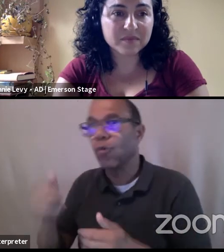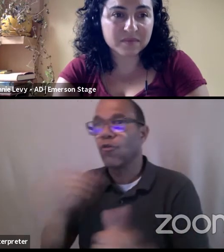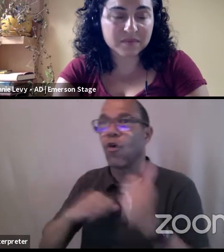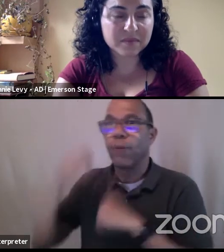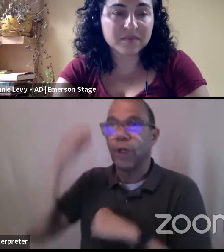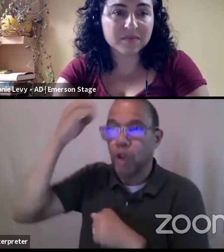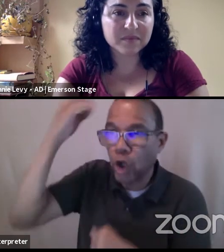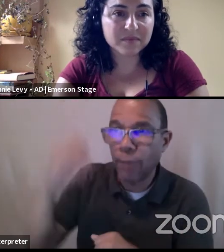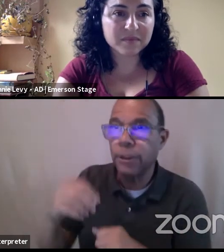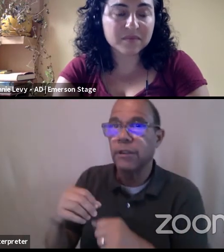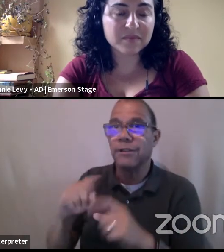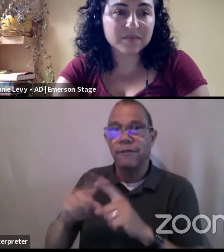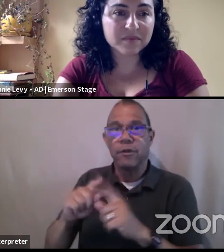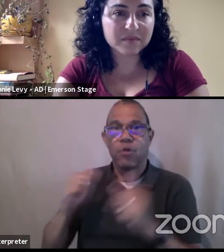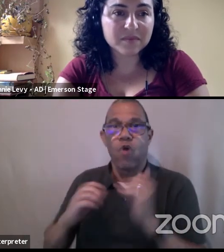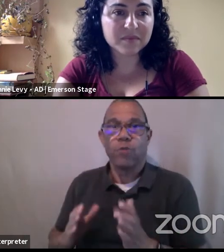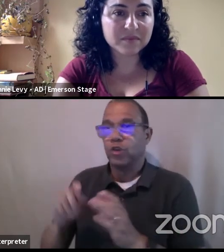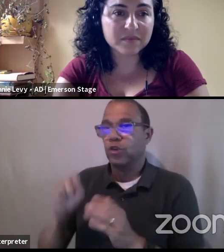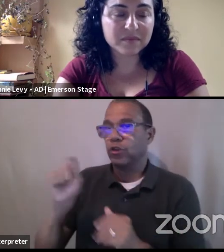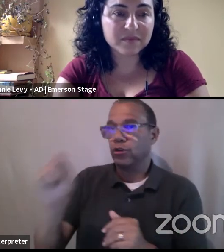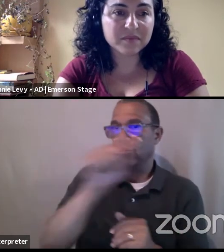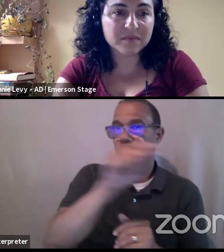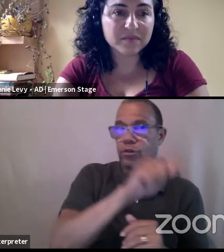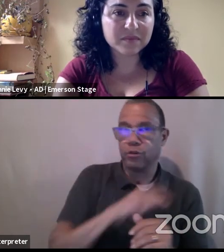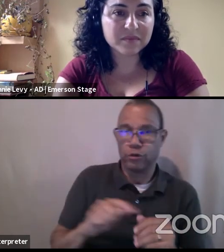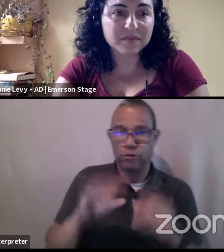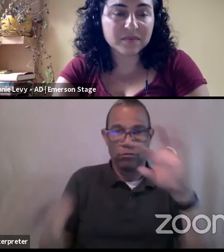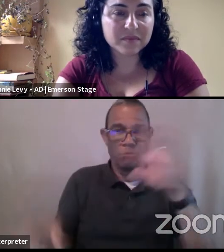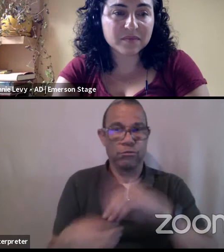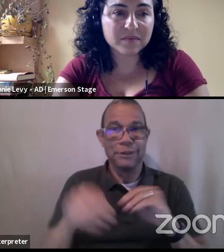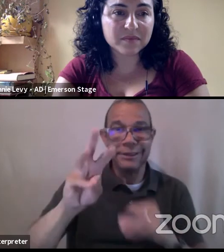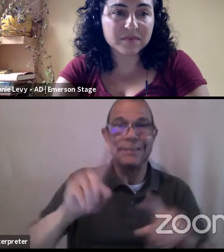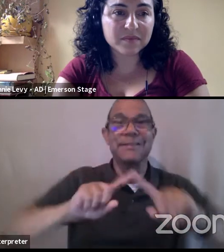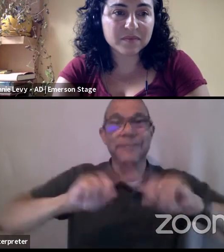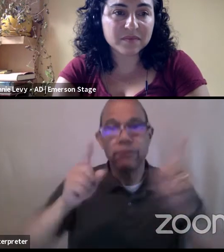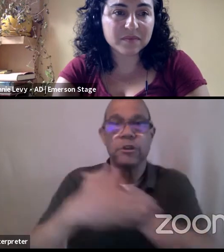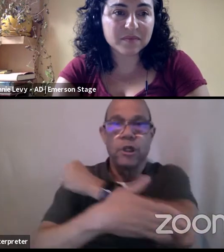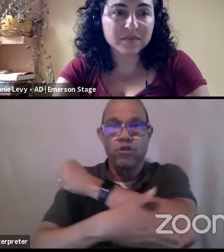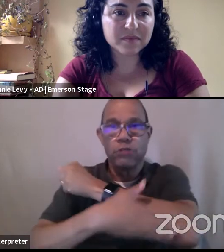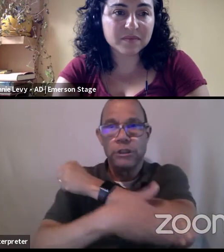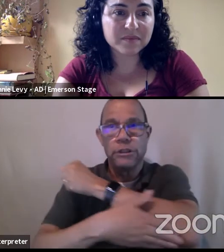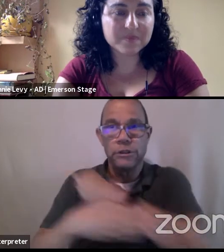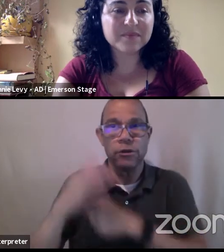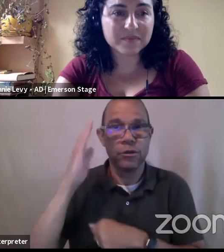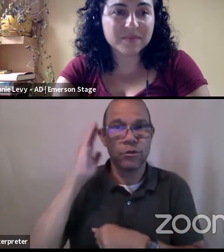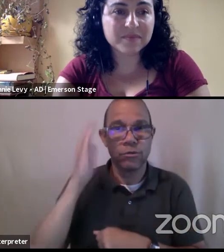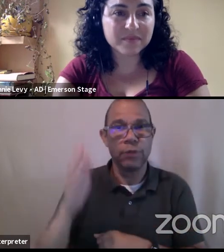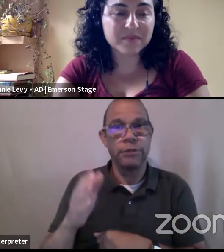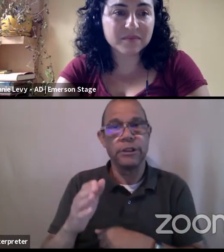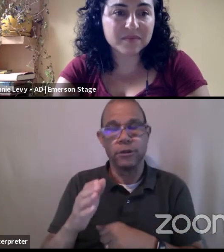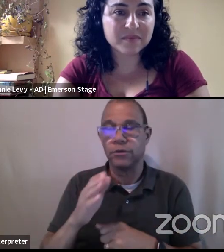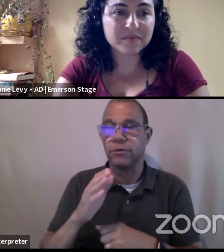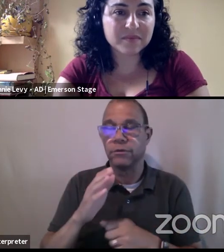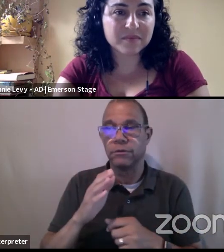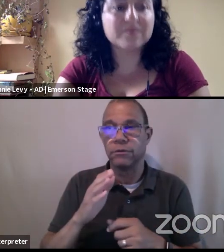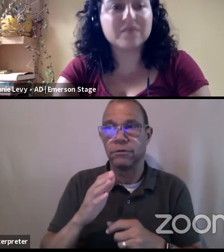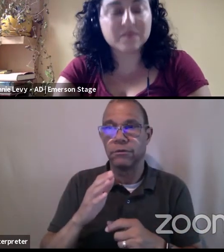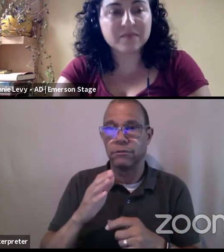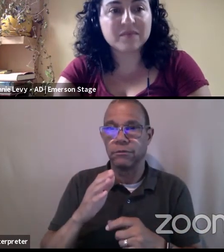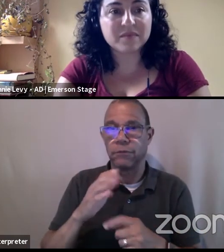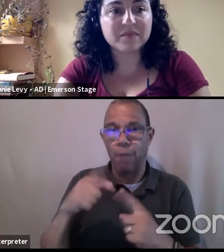three other different countries. So it's going to be really about this pandemic.